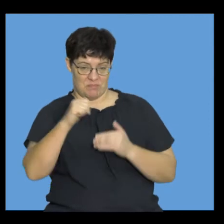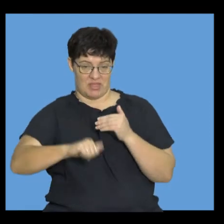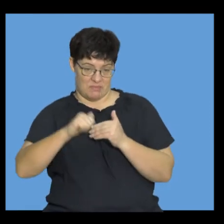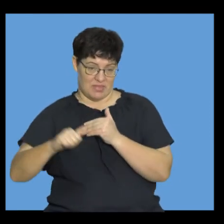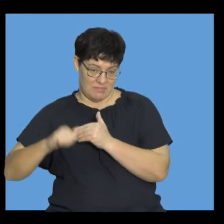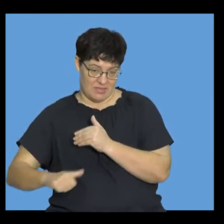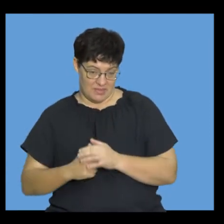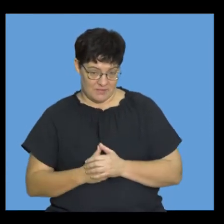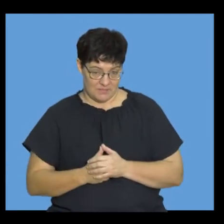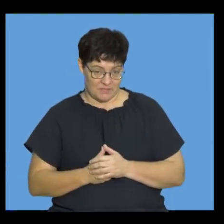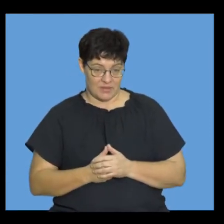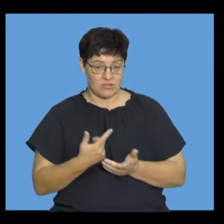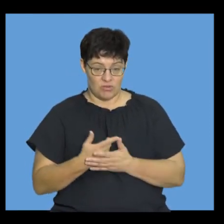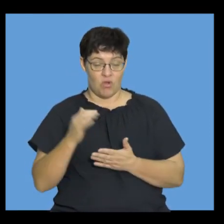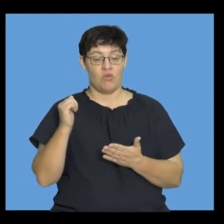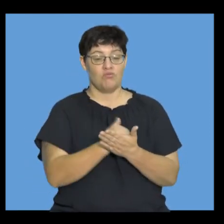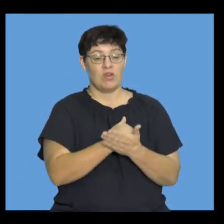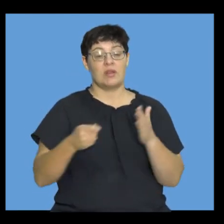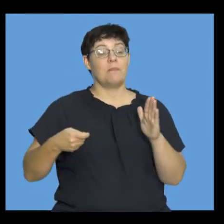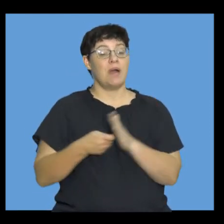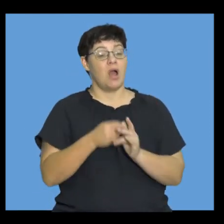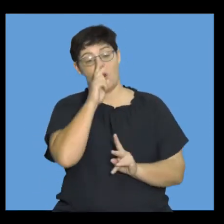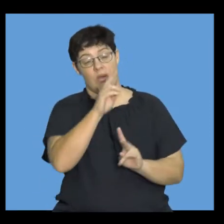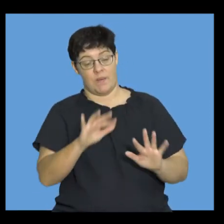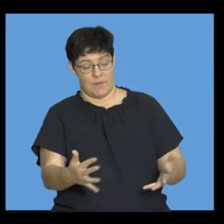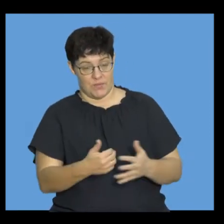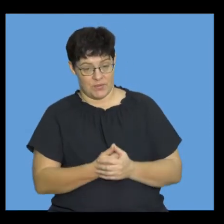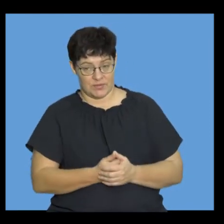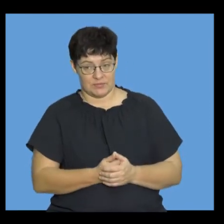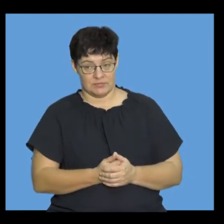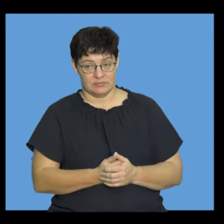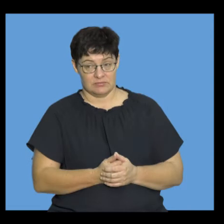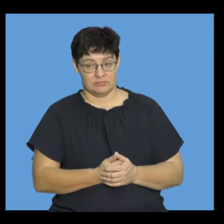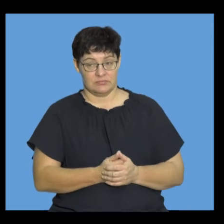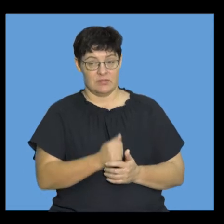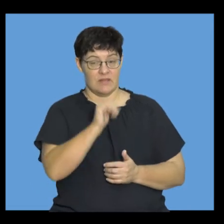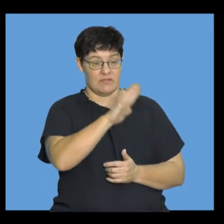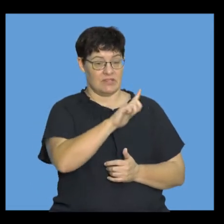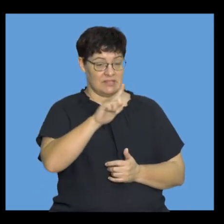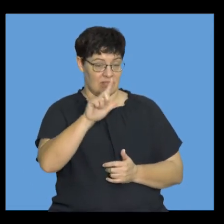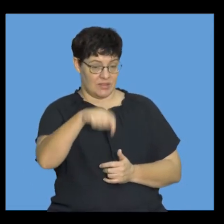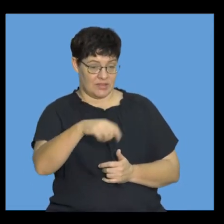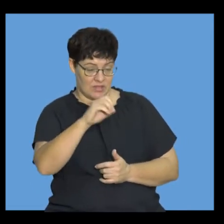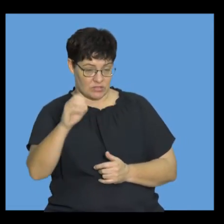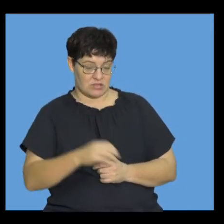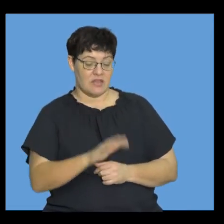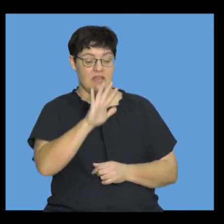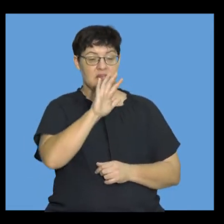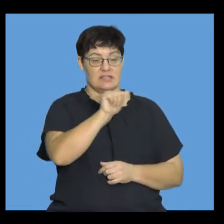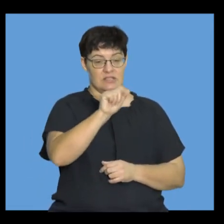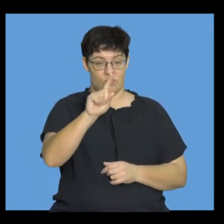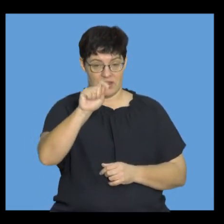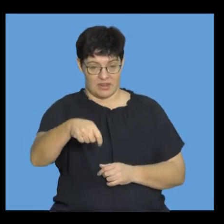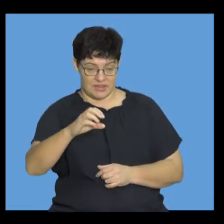my credit purchases will look as follows. There's my 57,000. There's my 61,000. There's